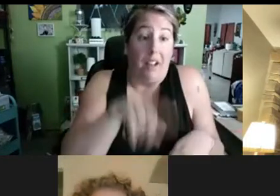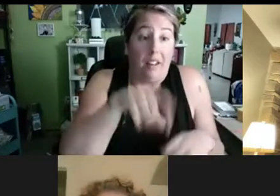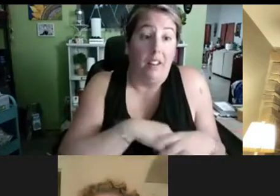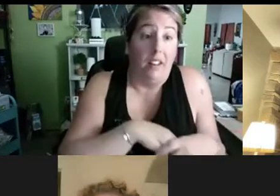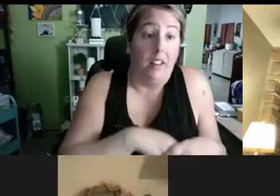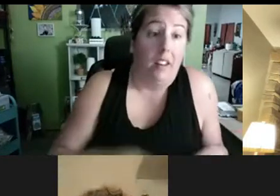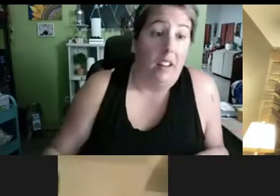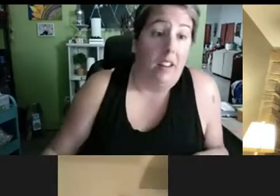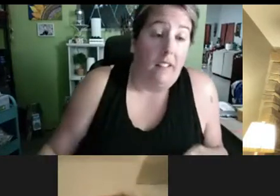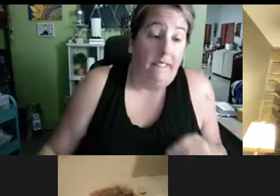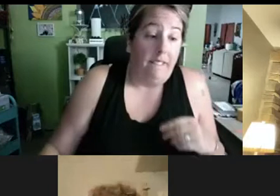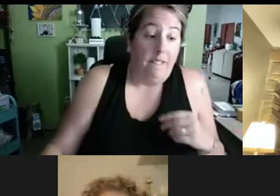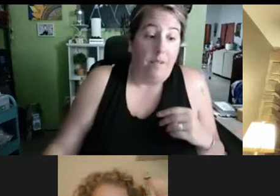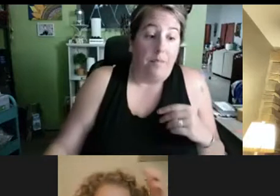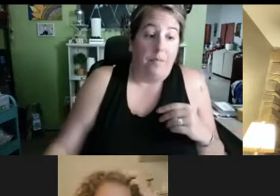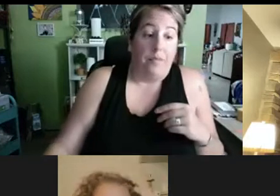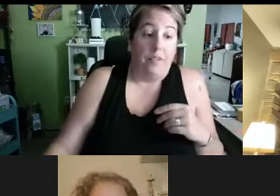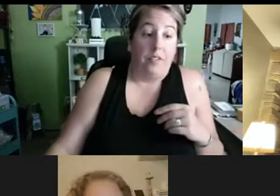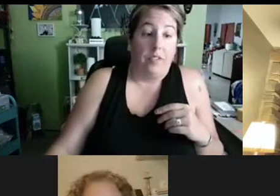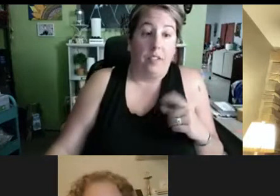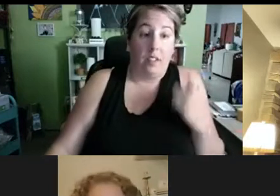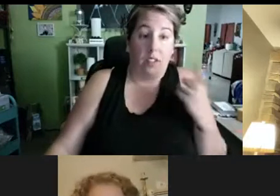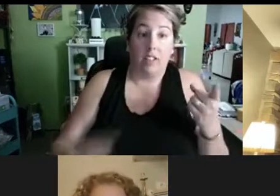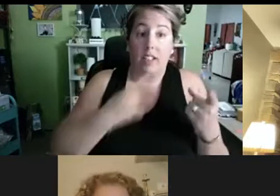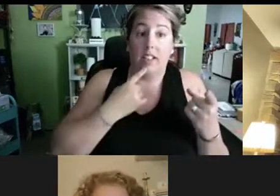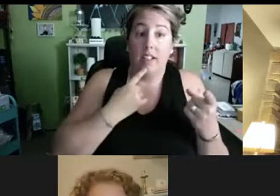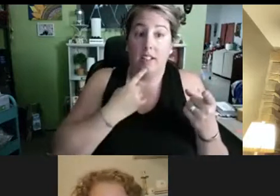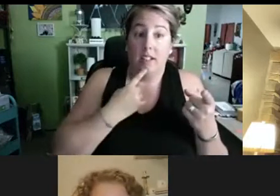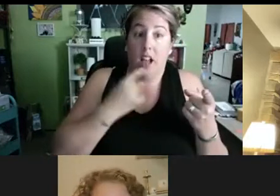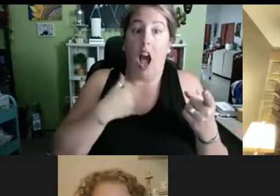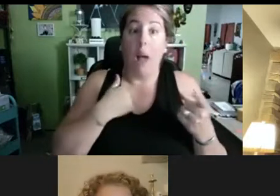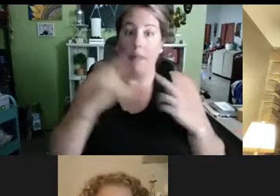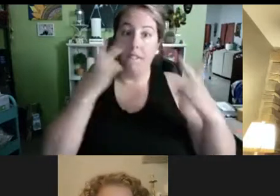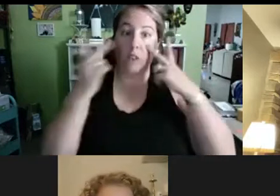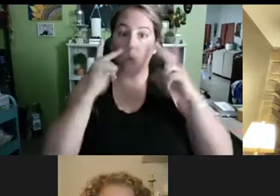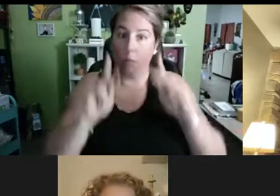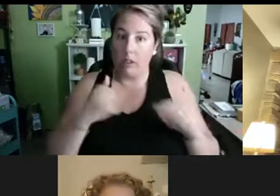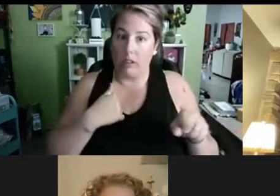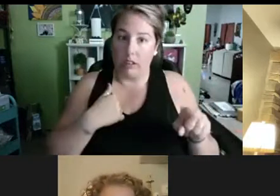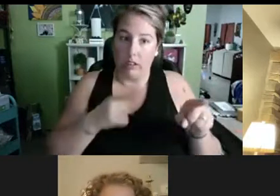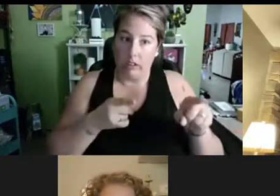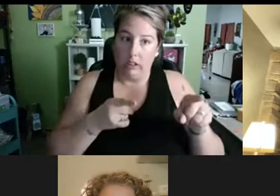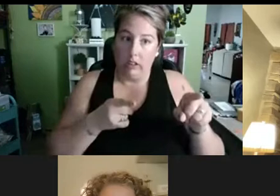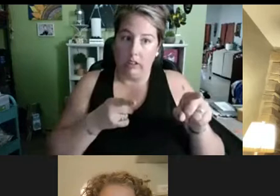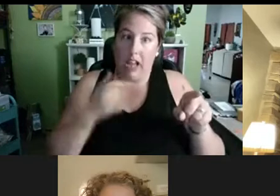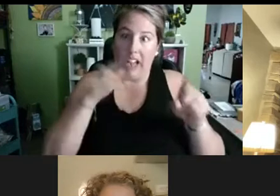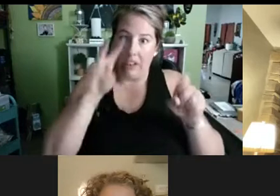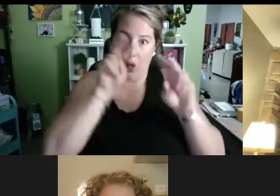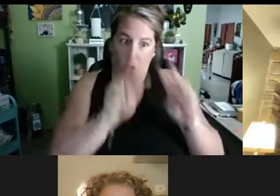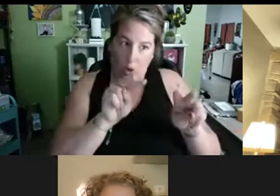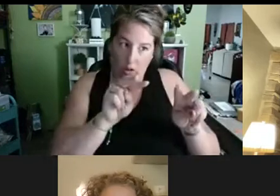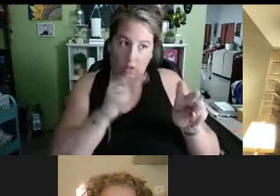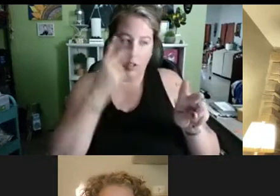that. And even just so, because I am such a visual person, I needed to look at somebody